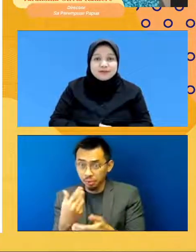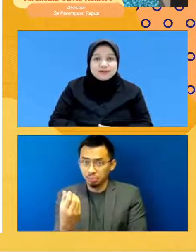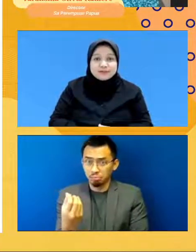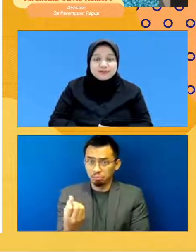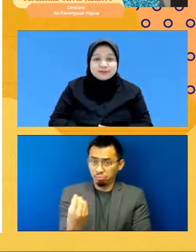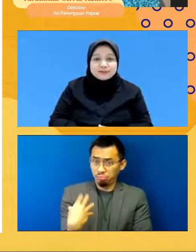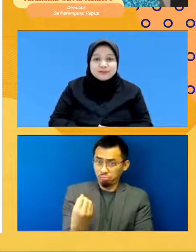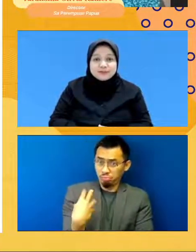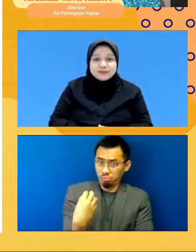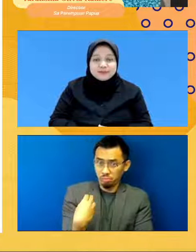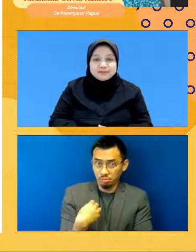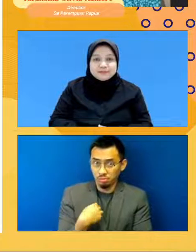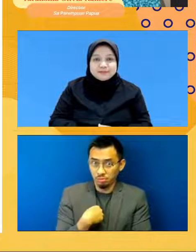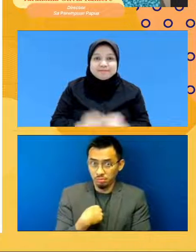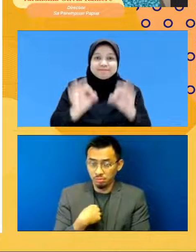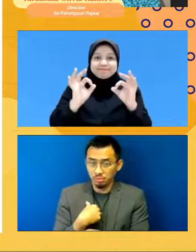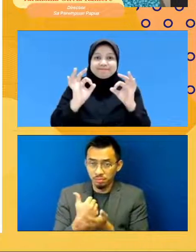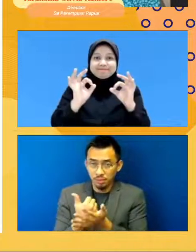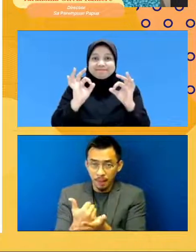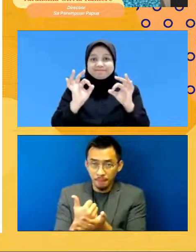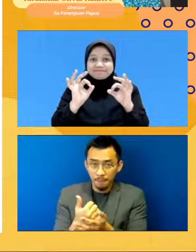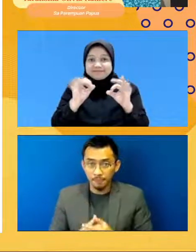Oh, so many joins.